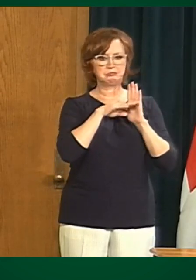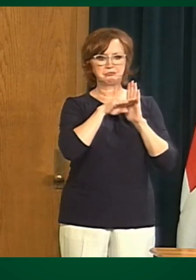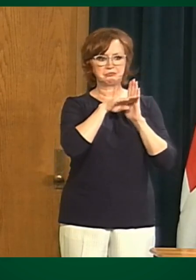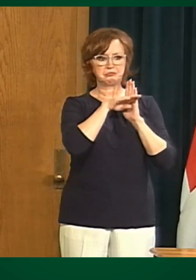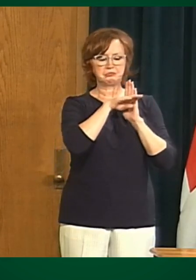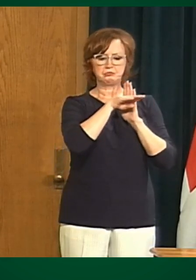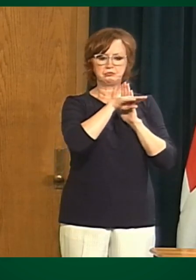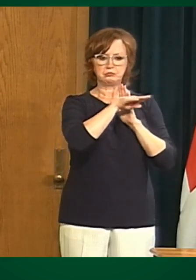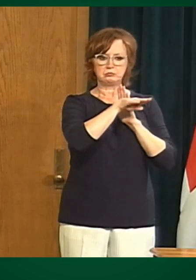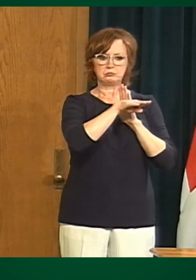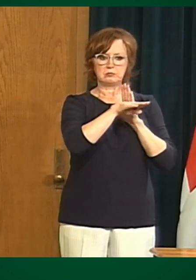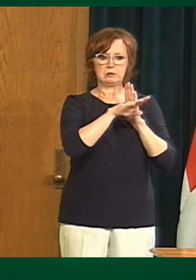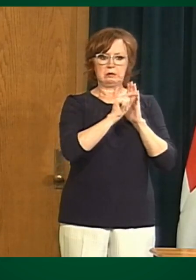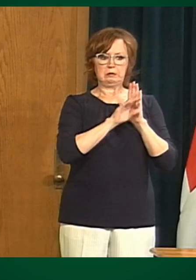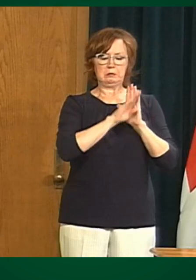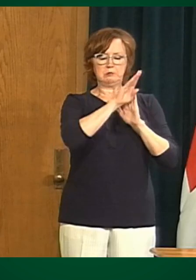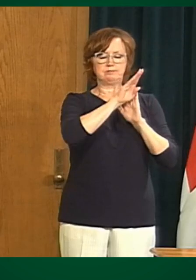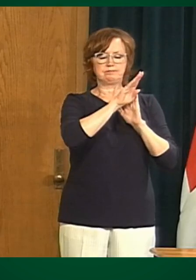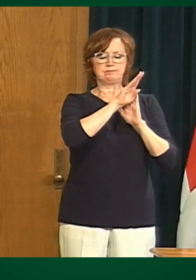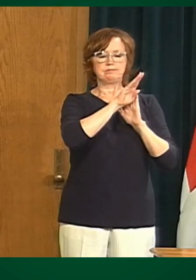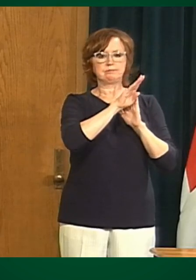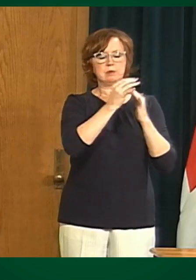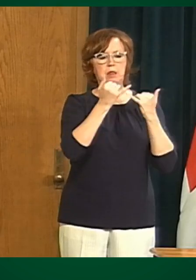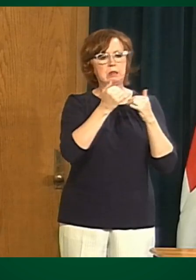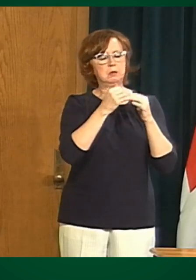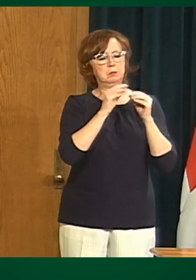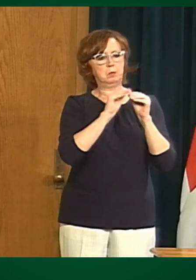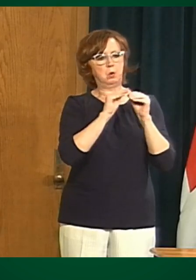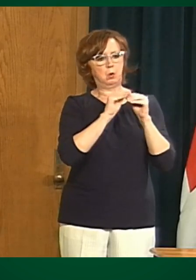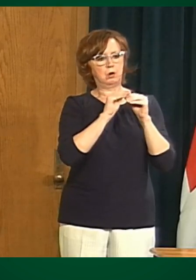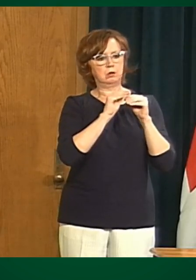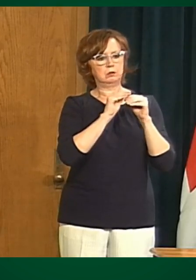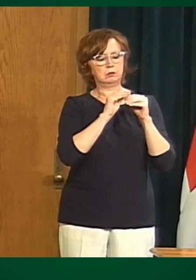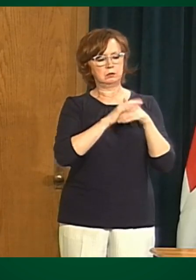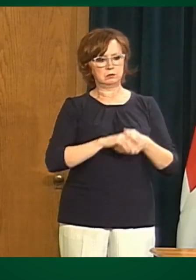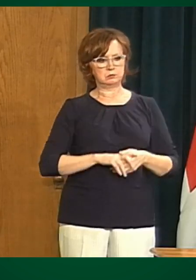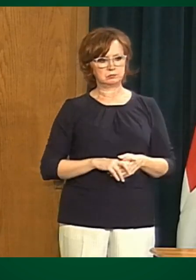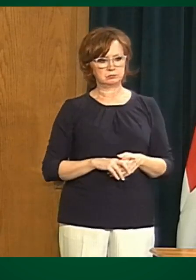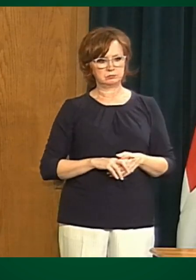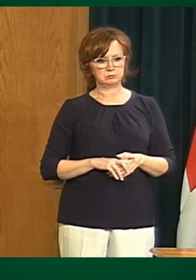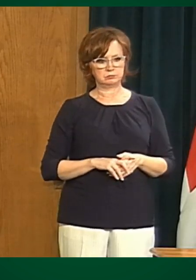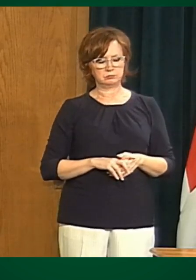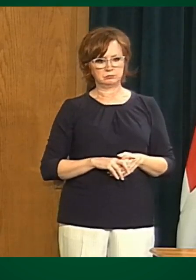is not only now that the action has taken place.